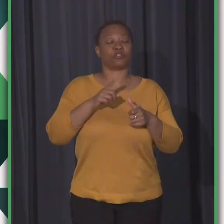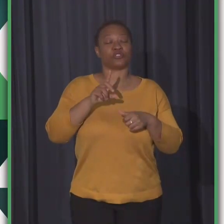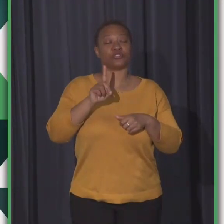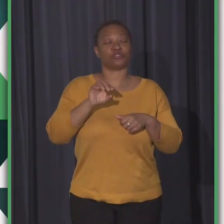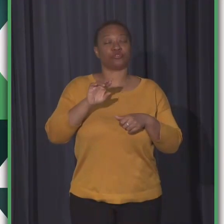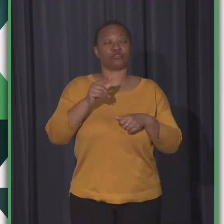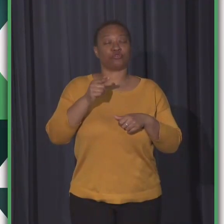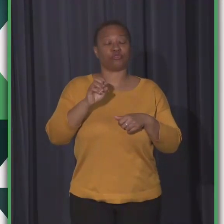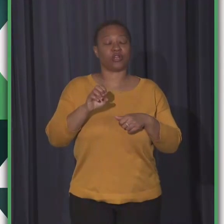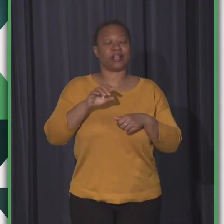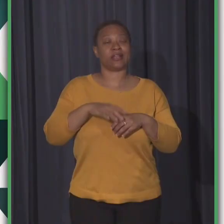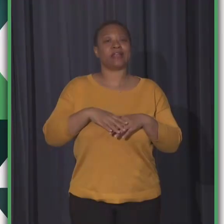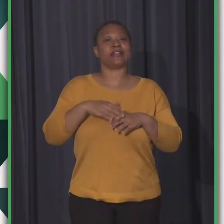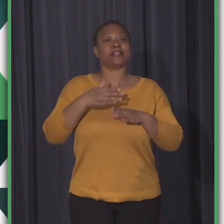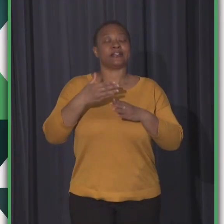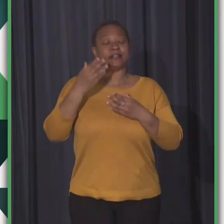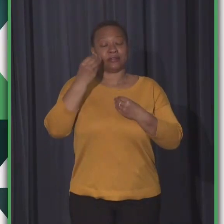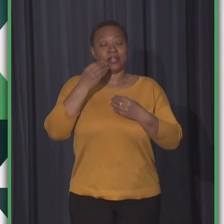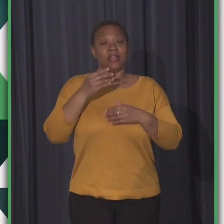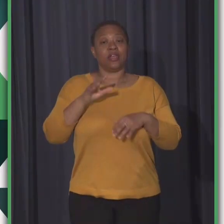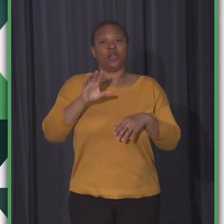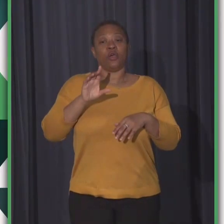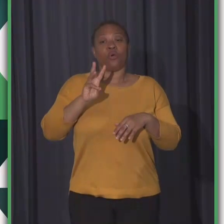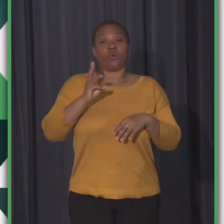premeditated, weapons, felony firearm.